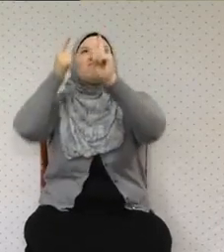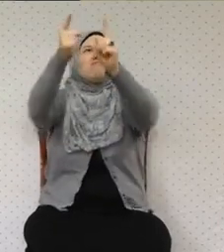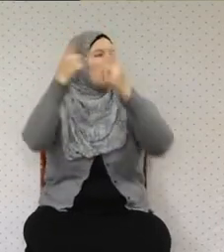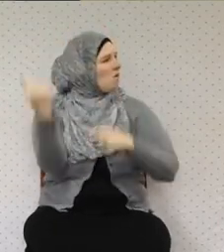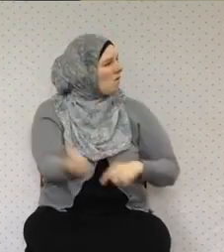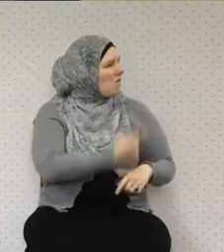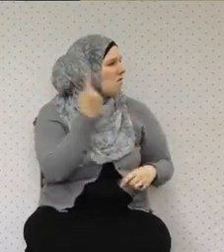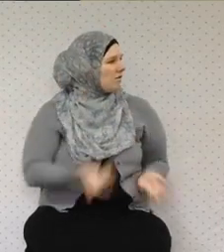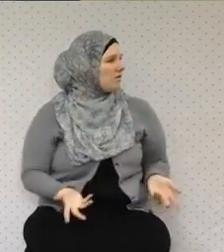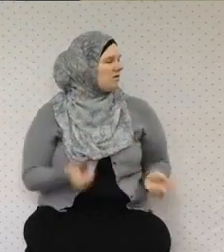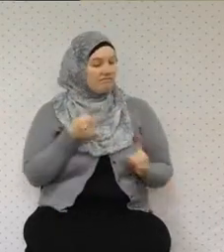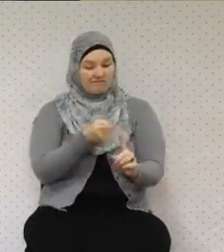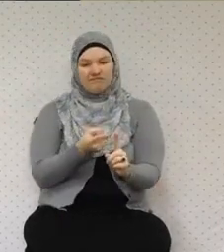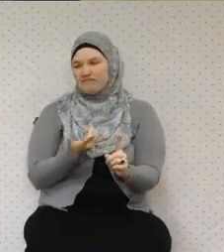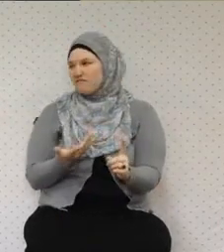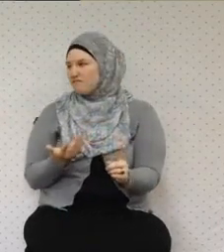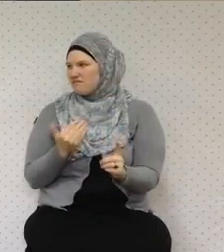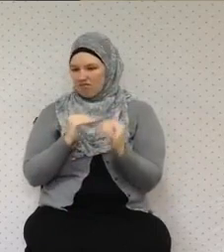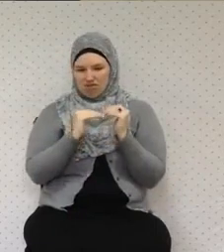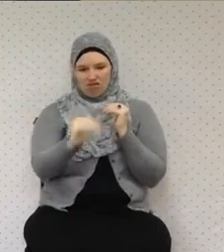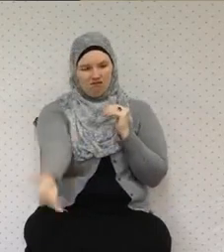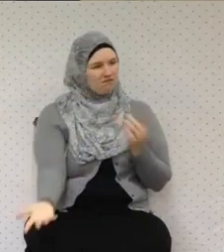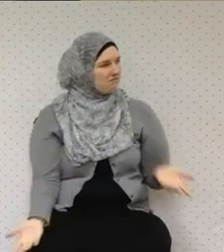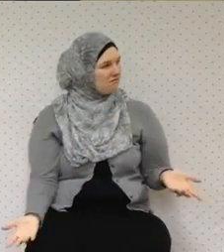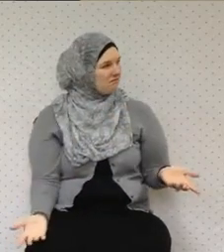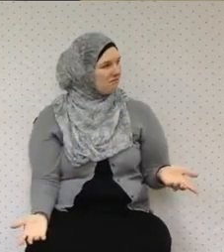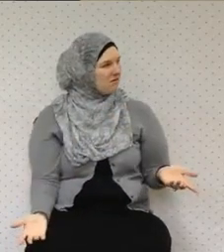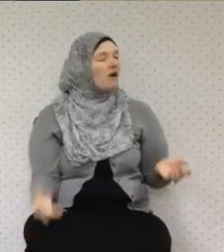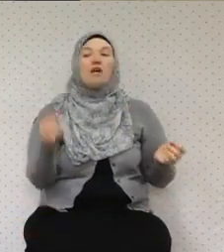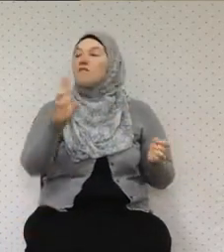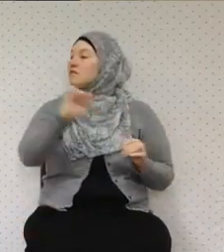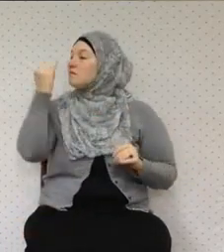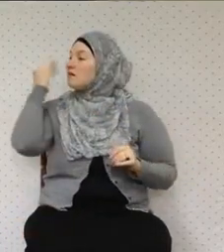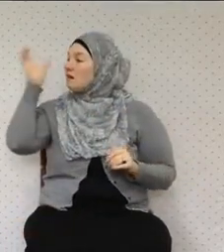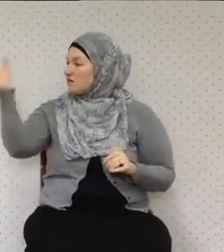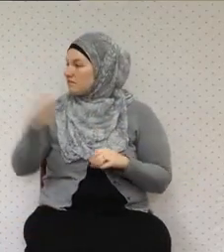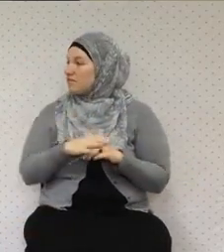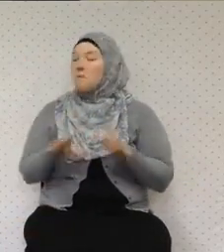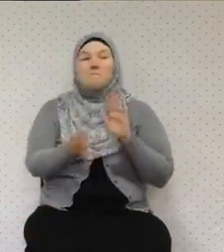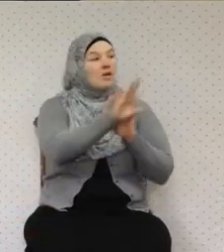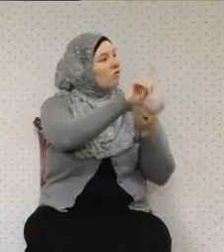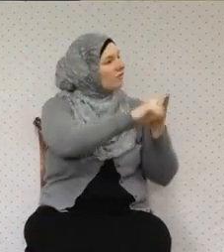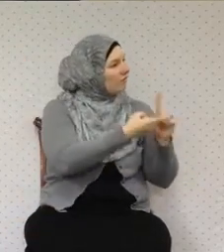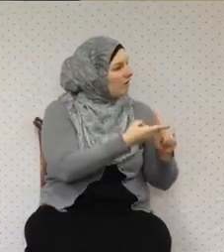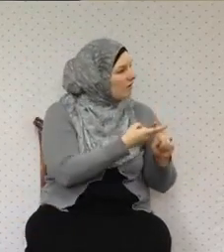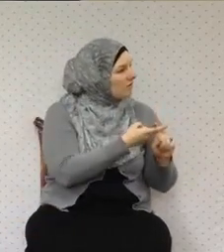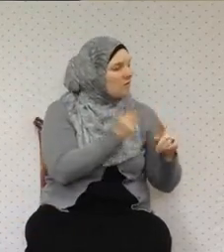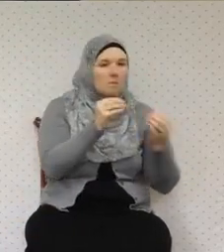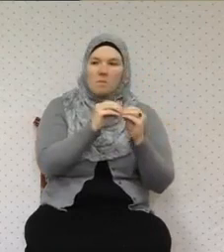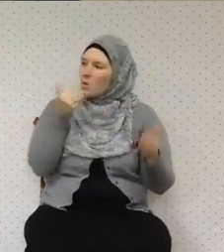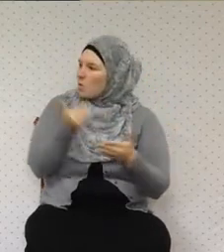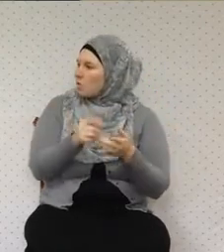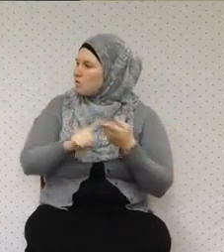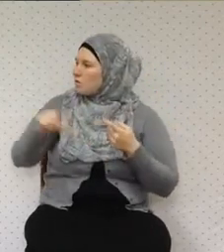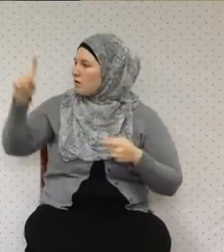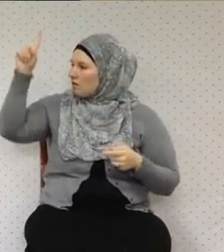So the idea of choosing friends who can get you closer to Allah is very central